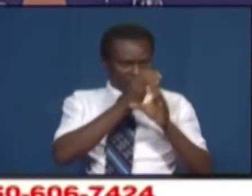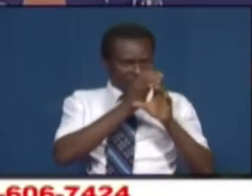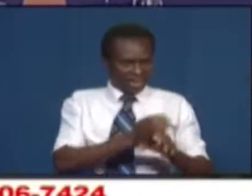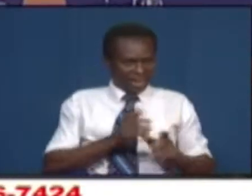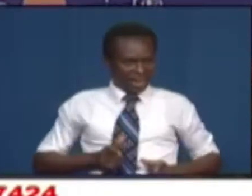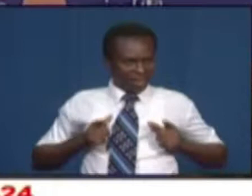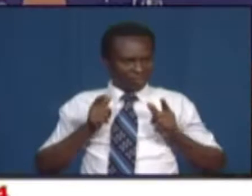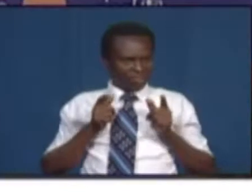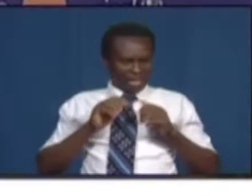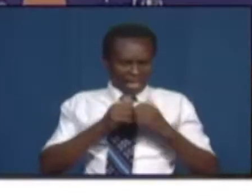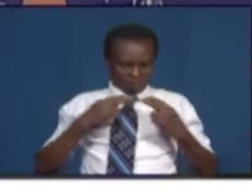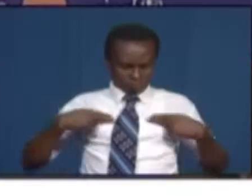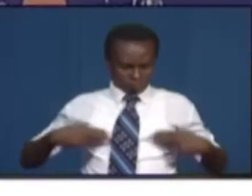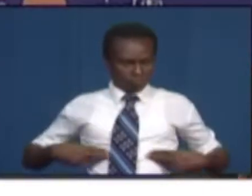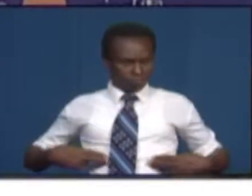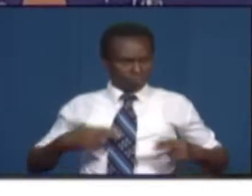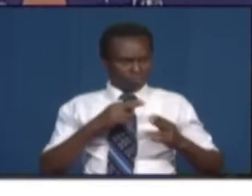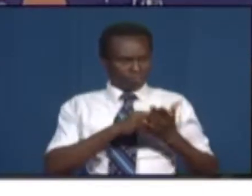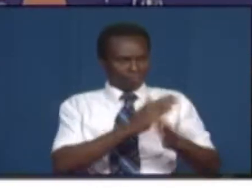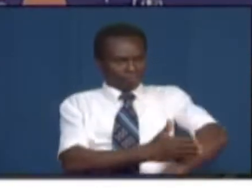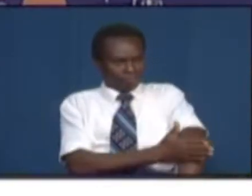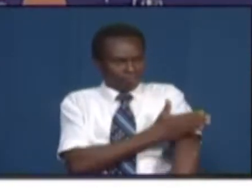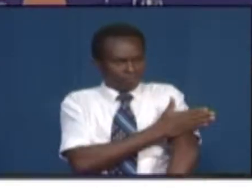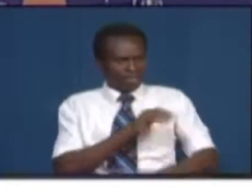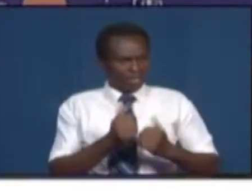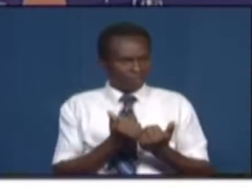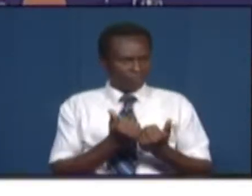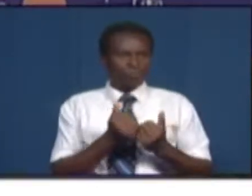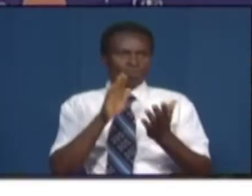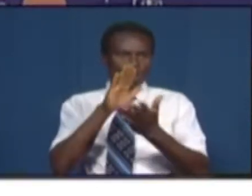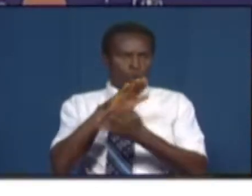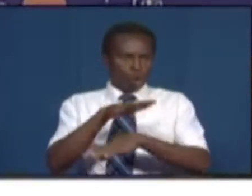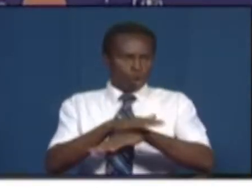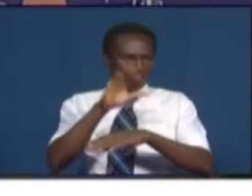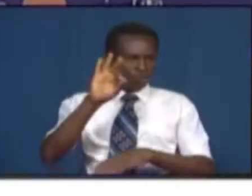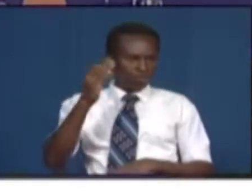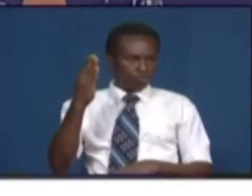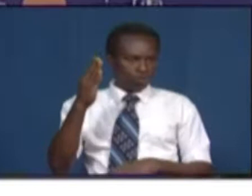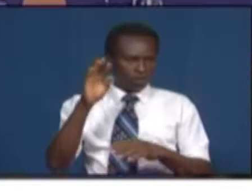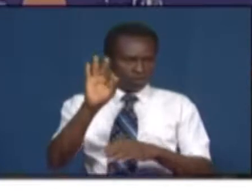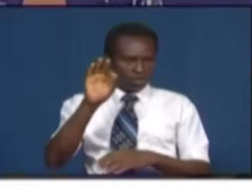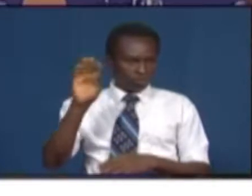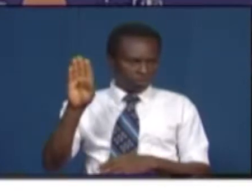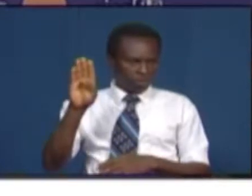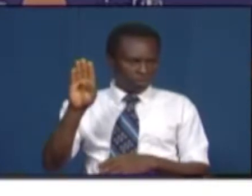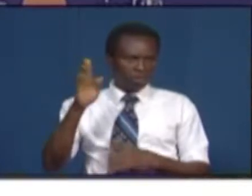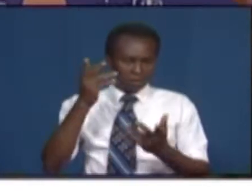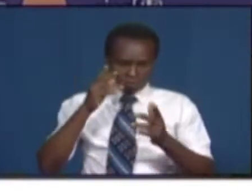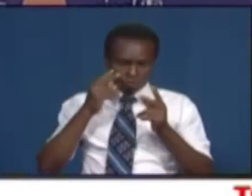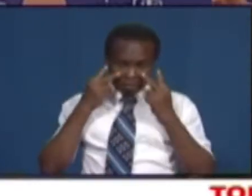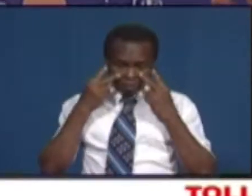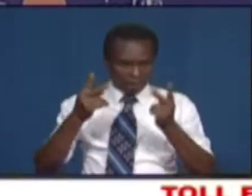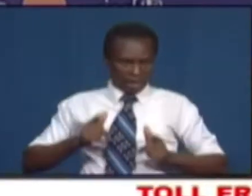we are live on Facebook. We love to use technology. So on Facebook, you can watch this live when you search for the